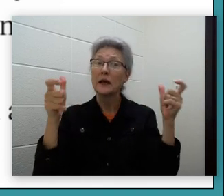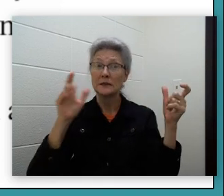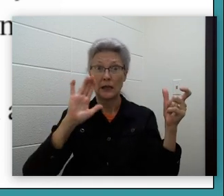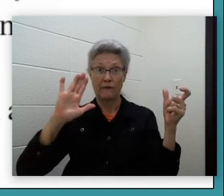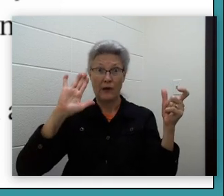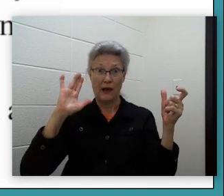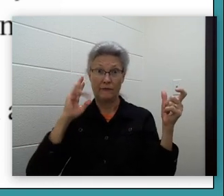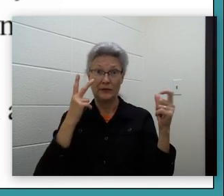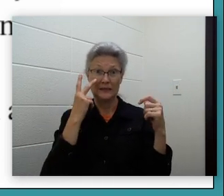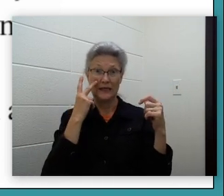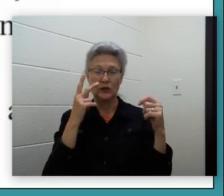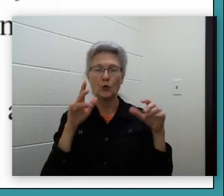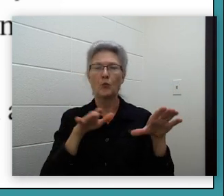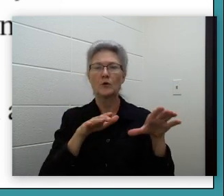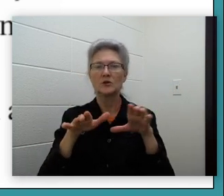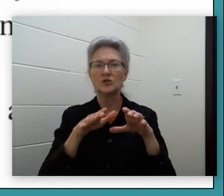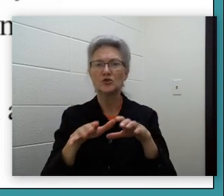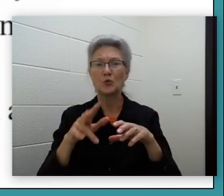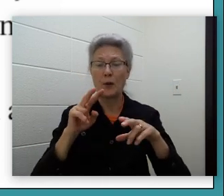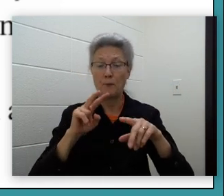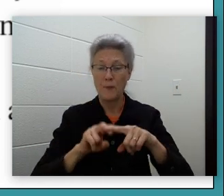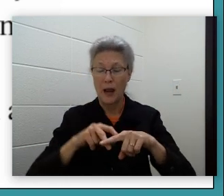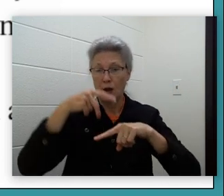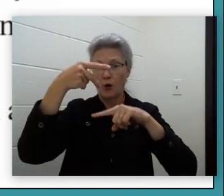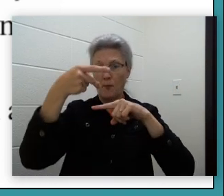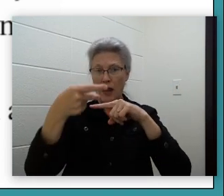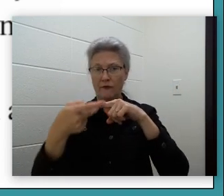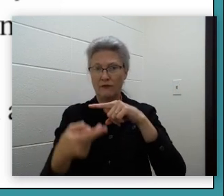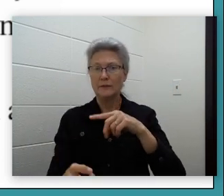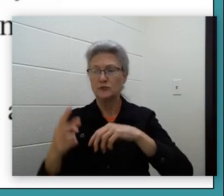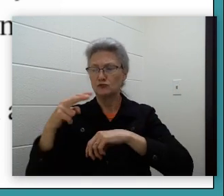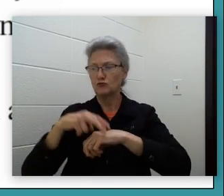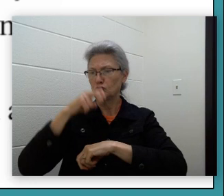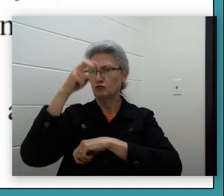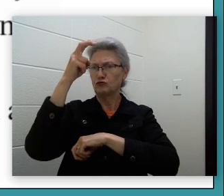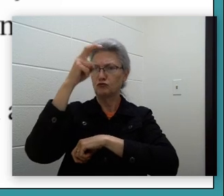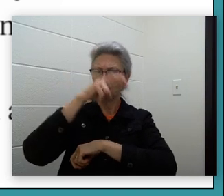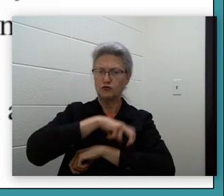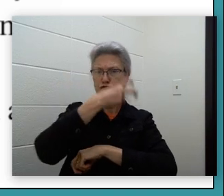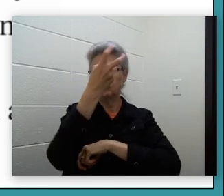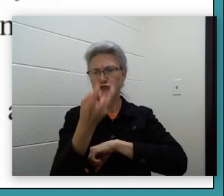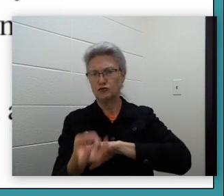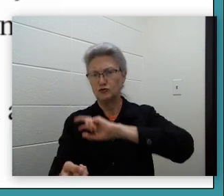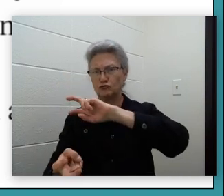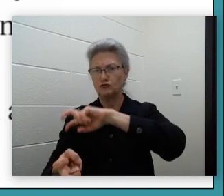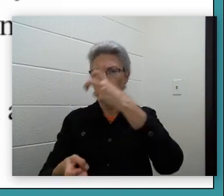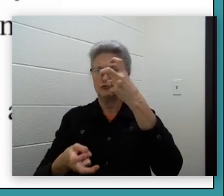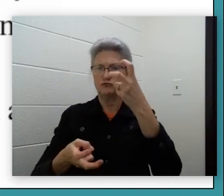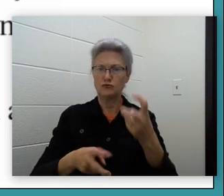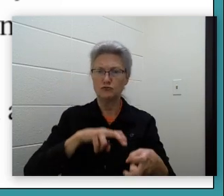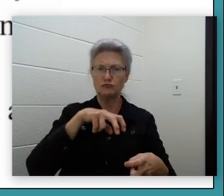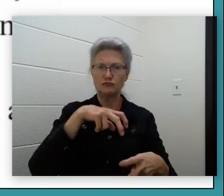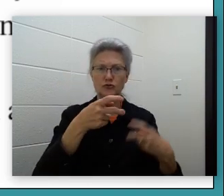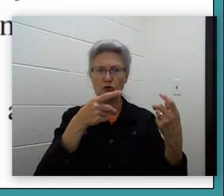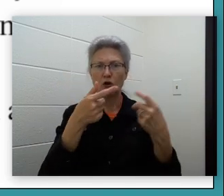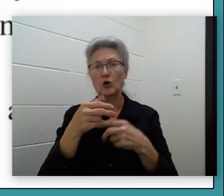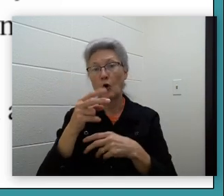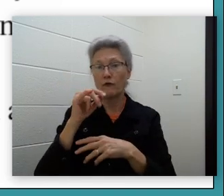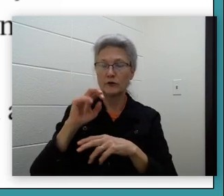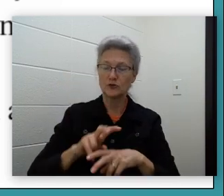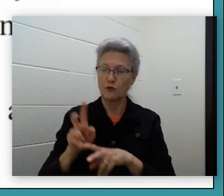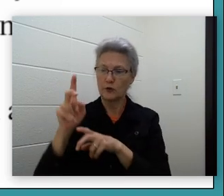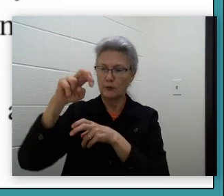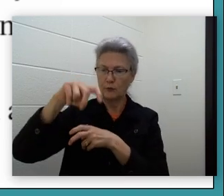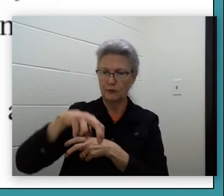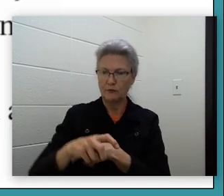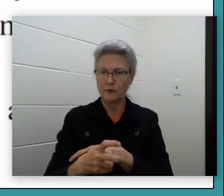as any I had ever seen, were doing acrobatic feats among the dried vines. The gophers scurried up and down